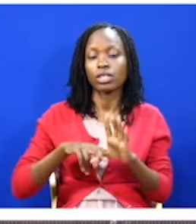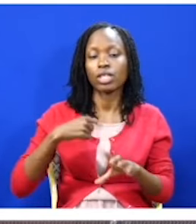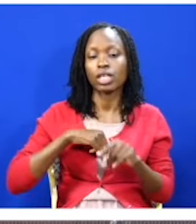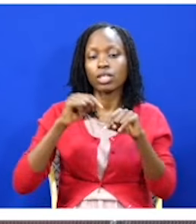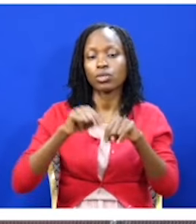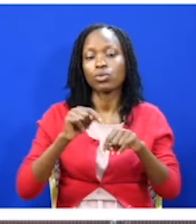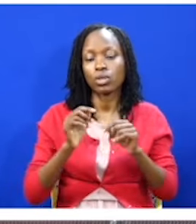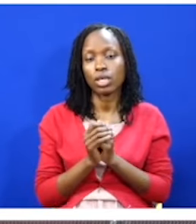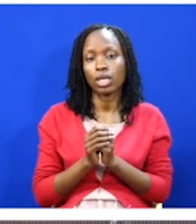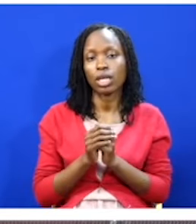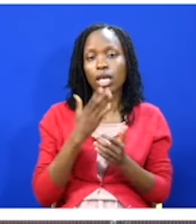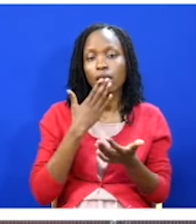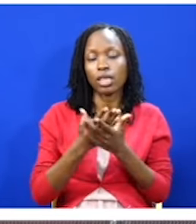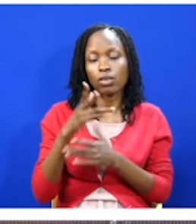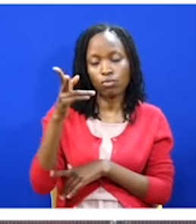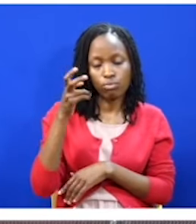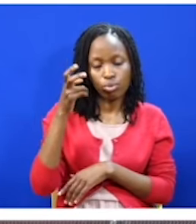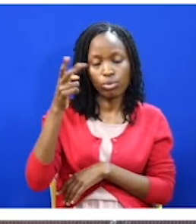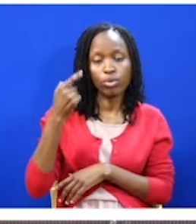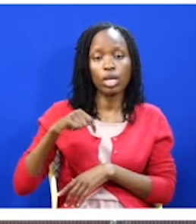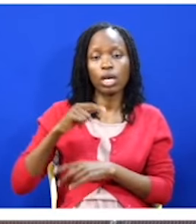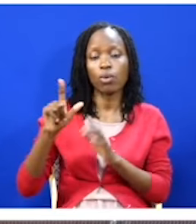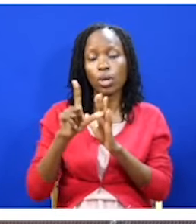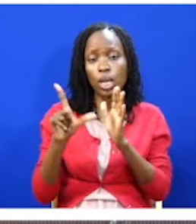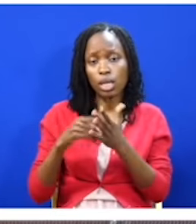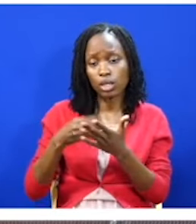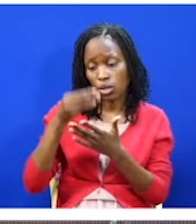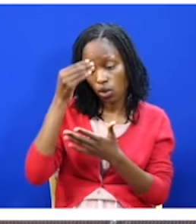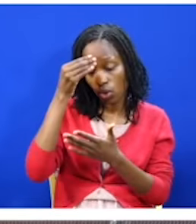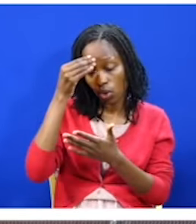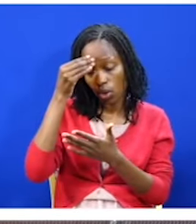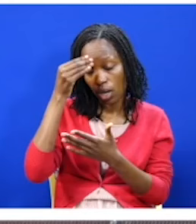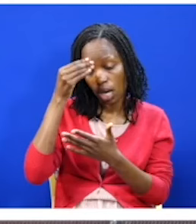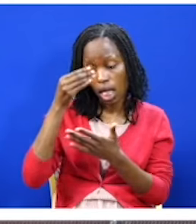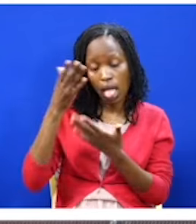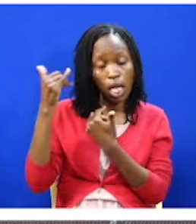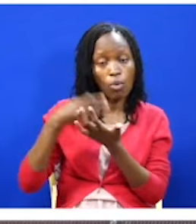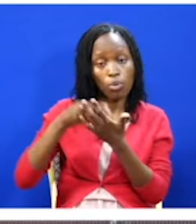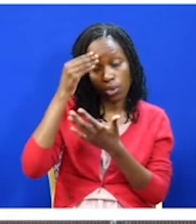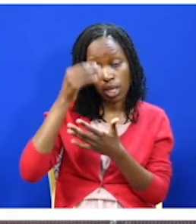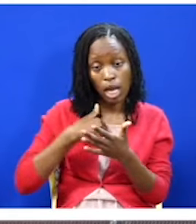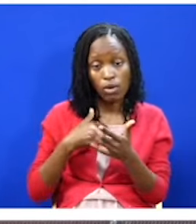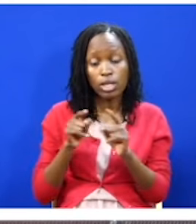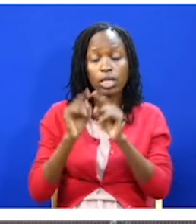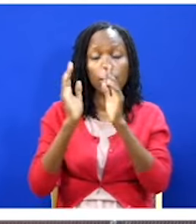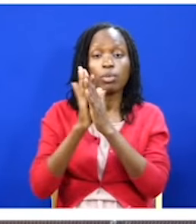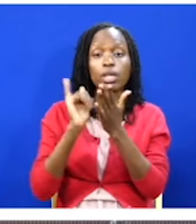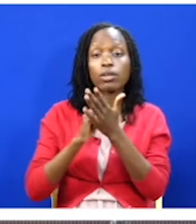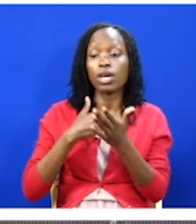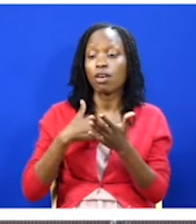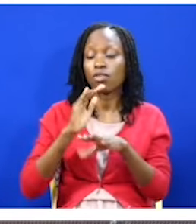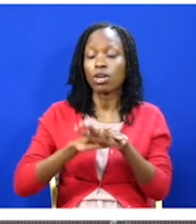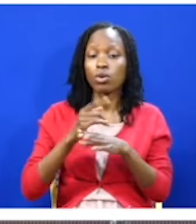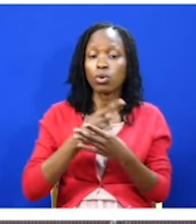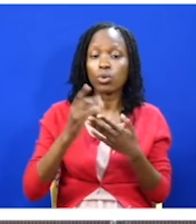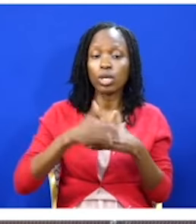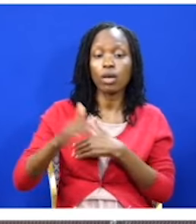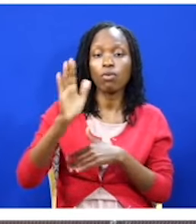today. Thanks for listening into our lesson. We hope that you were blessed by it. And we pray that you have an awesome week ahead.